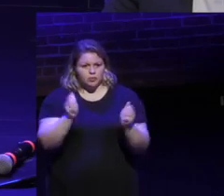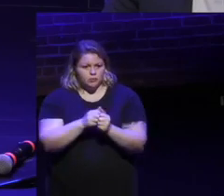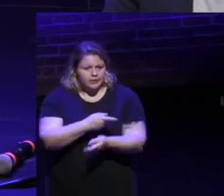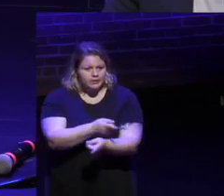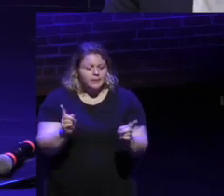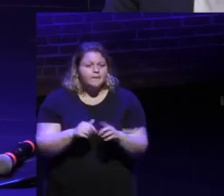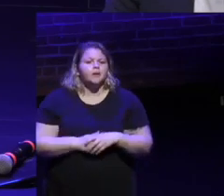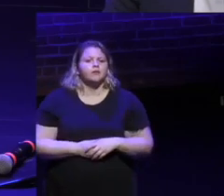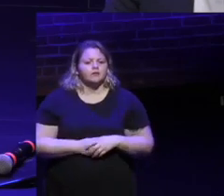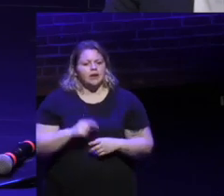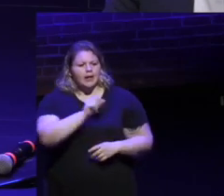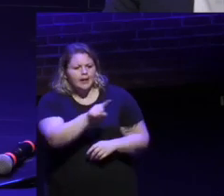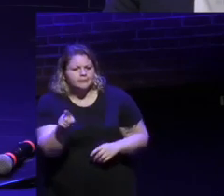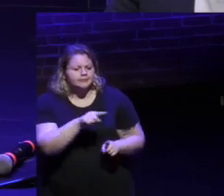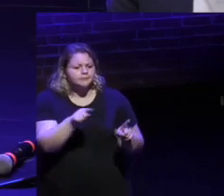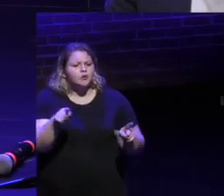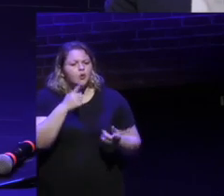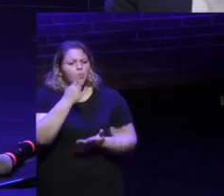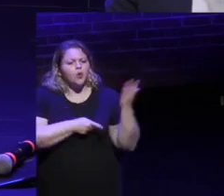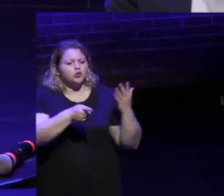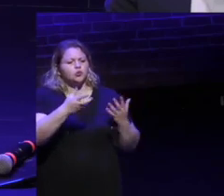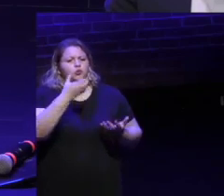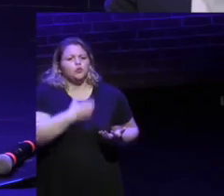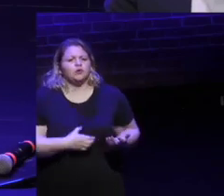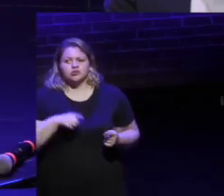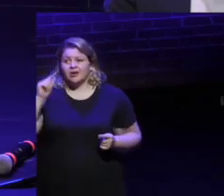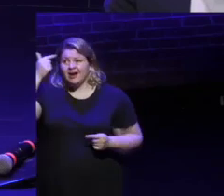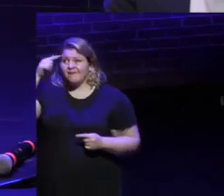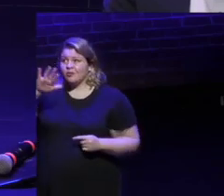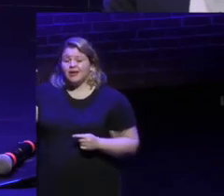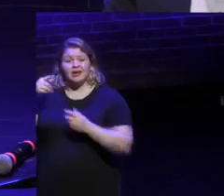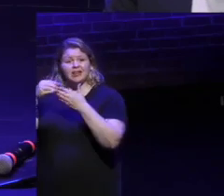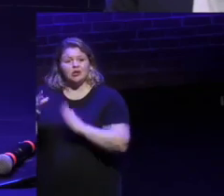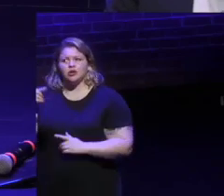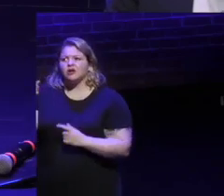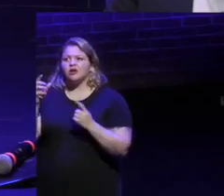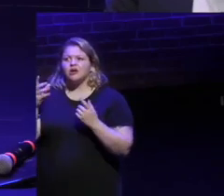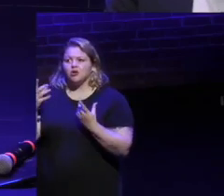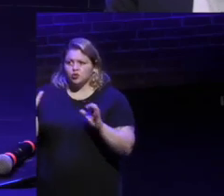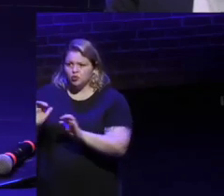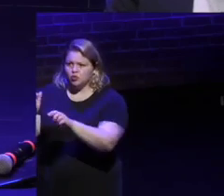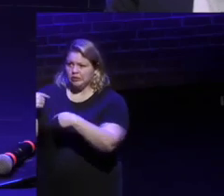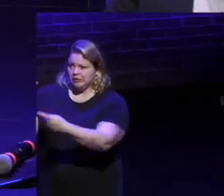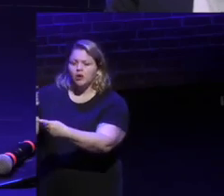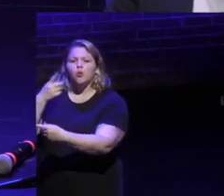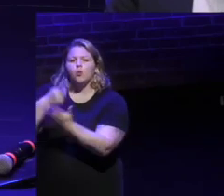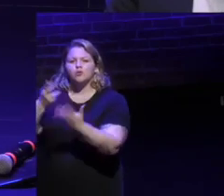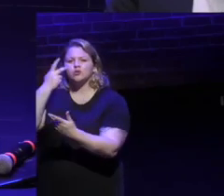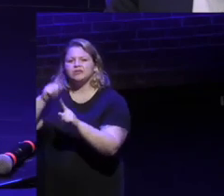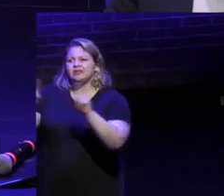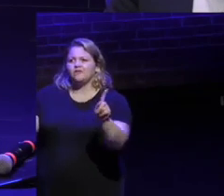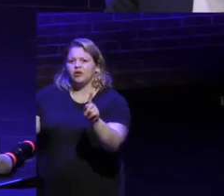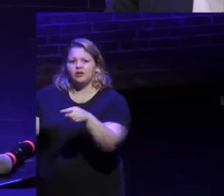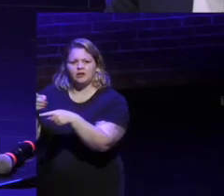are the things that you wish that government leaders would do differently? And what they said was, invest in us.